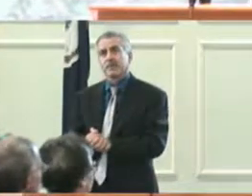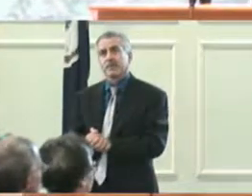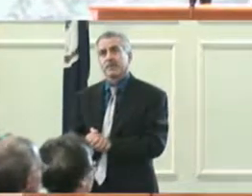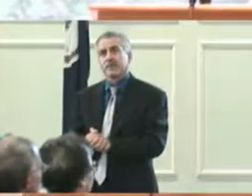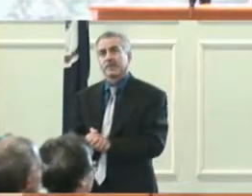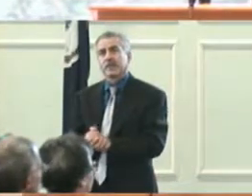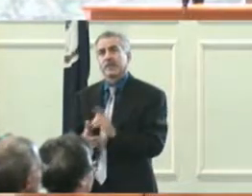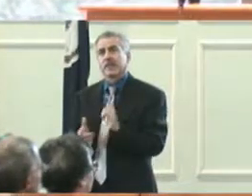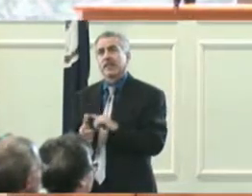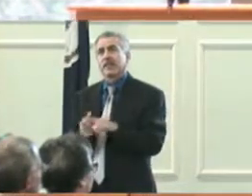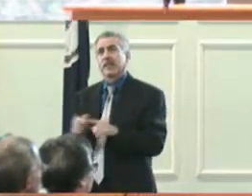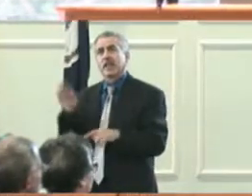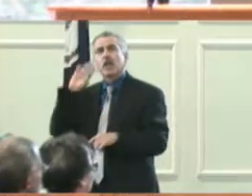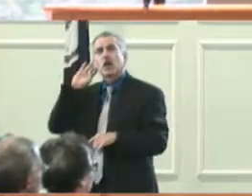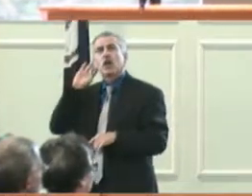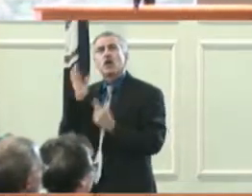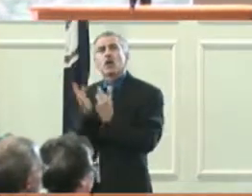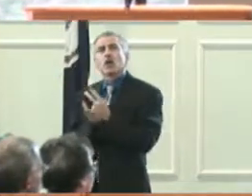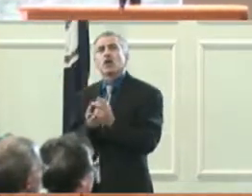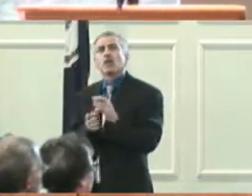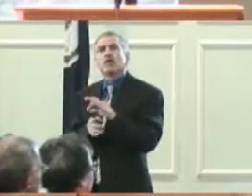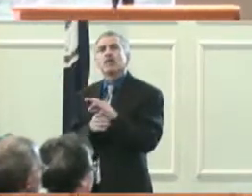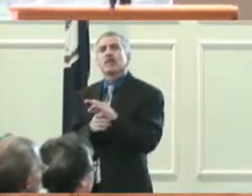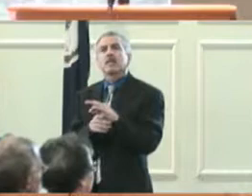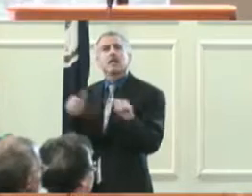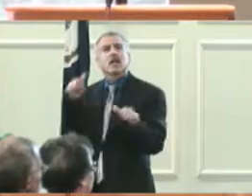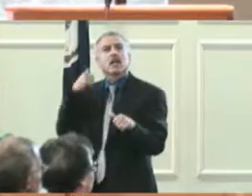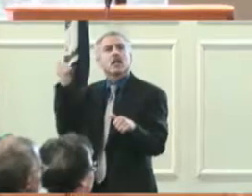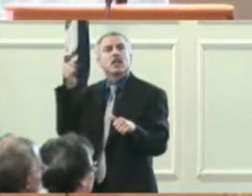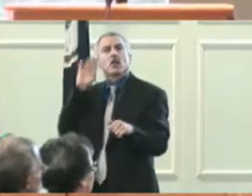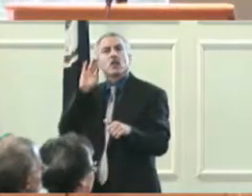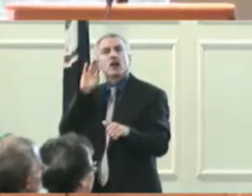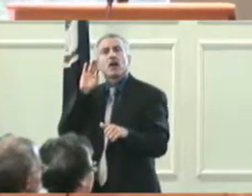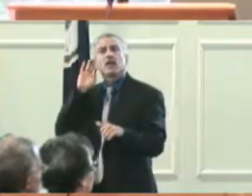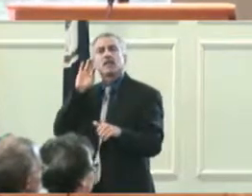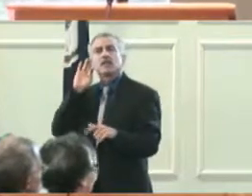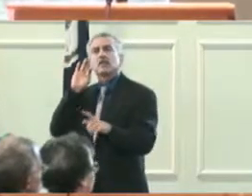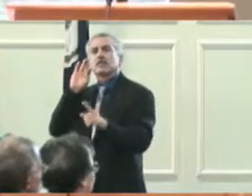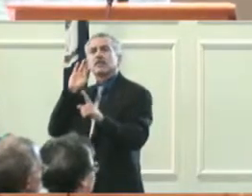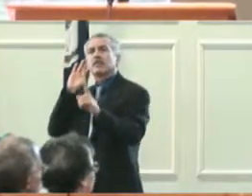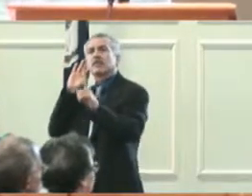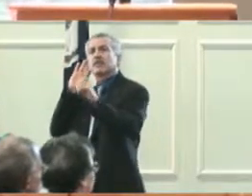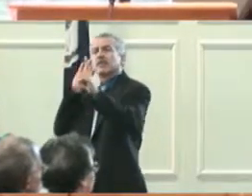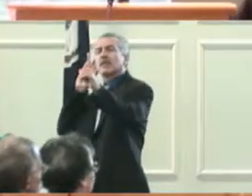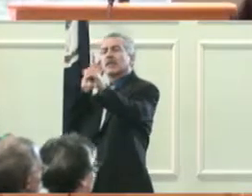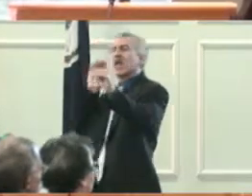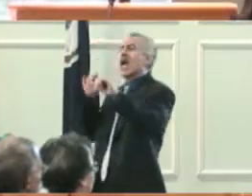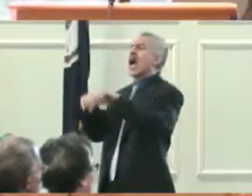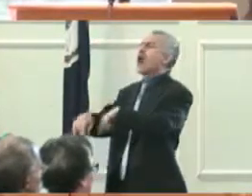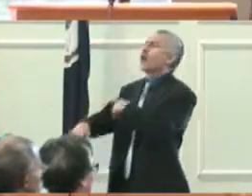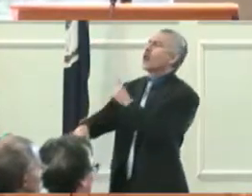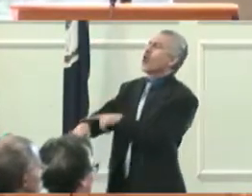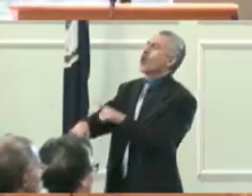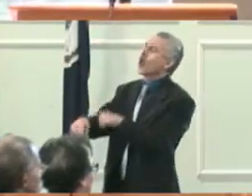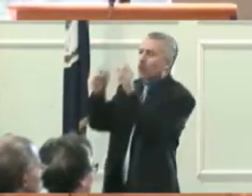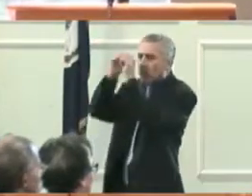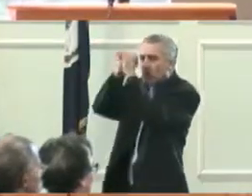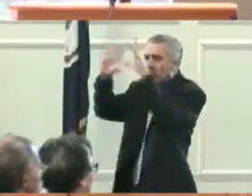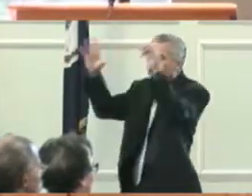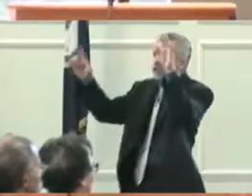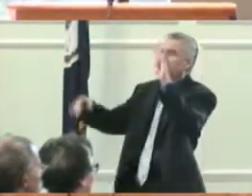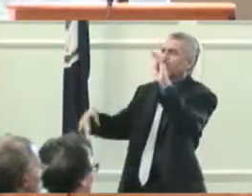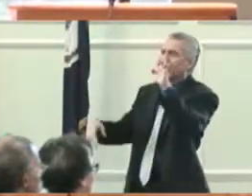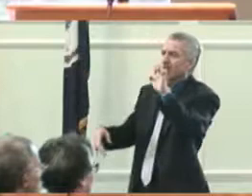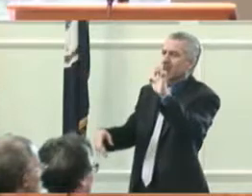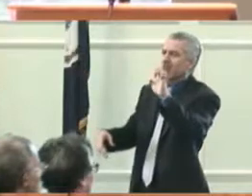then I heard a holy one speaking and another holy one to that certain one who was speaking. How long will the vision be concerning the